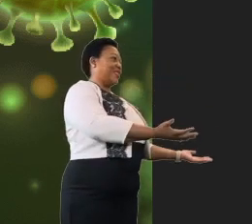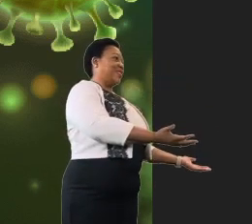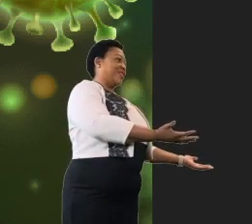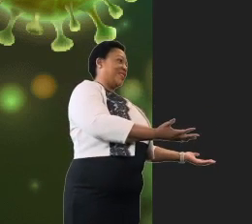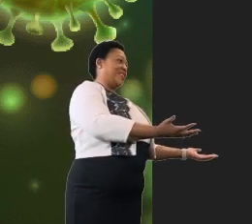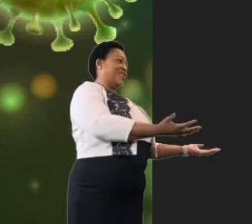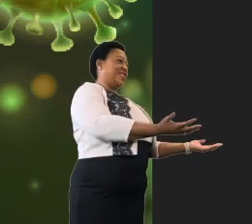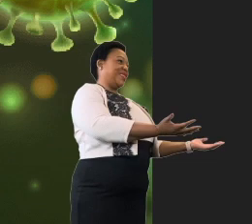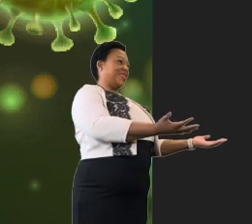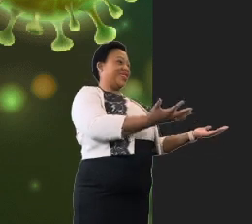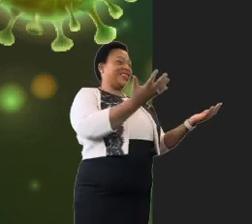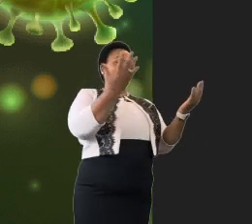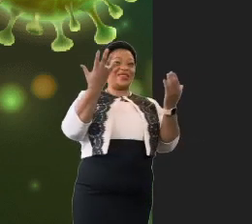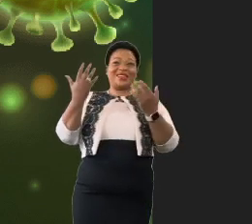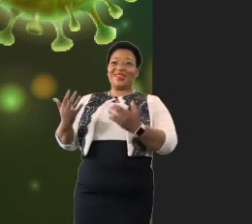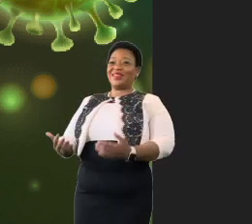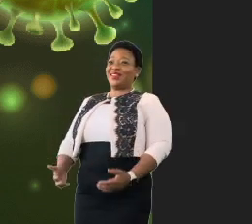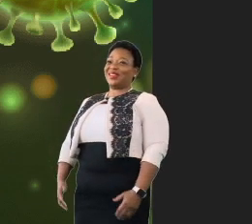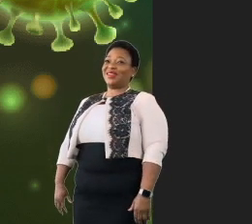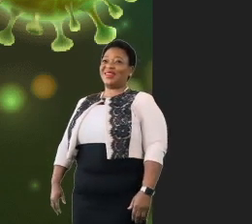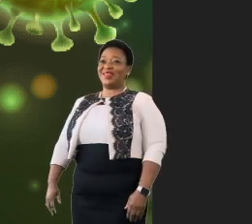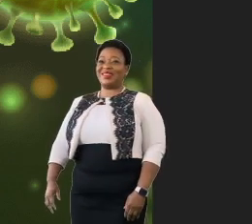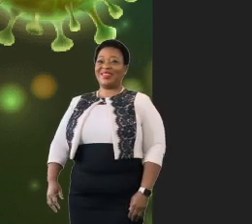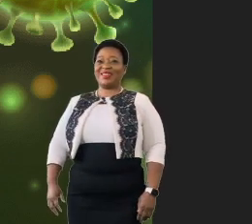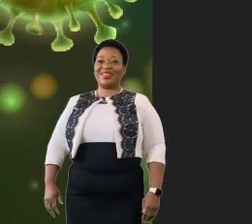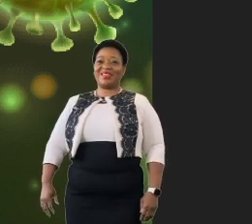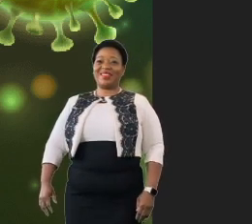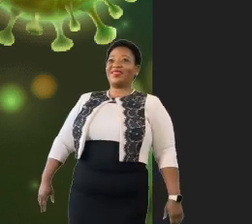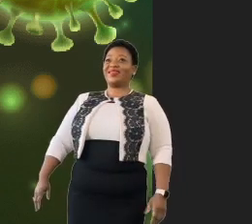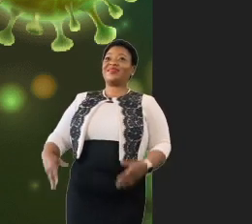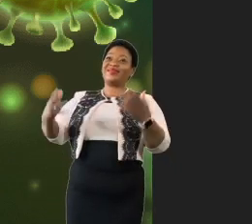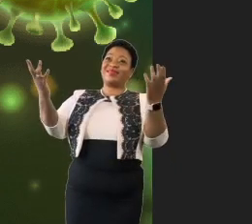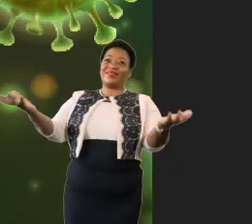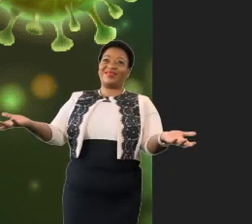the MSA office today. And yeah,